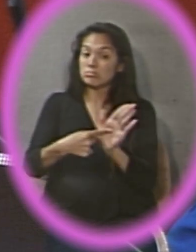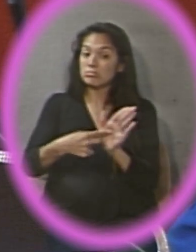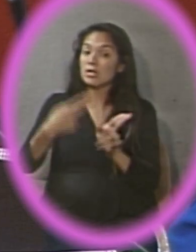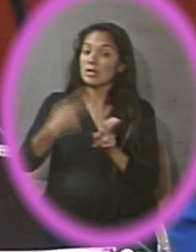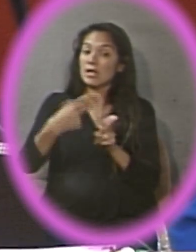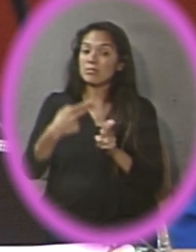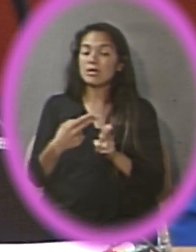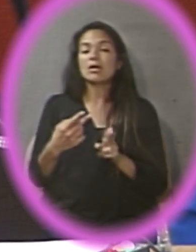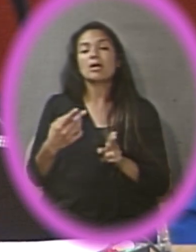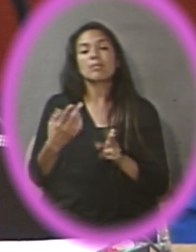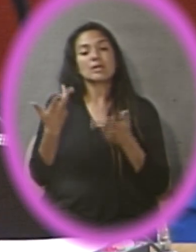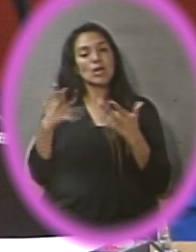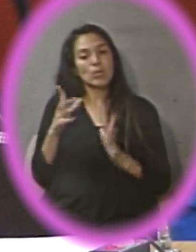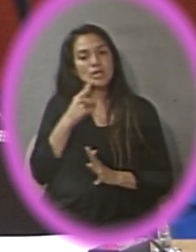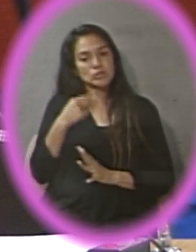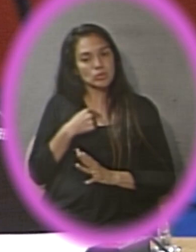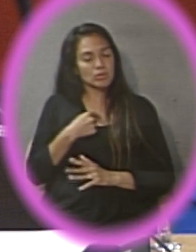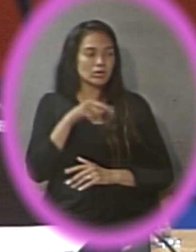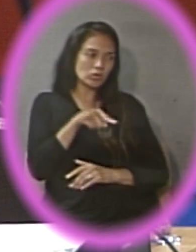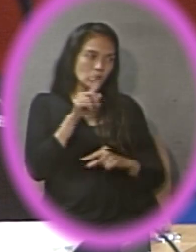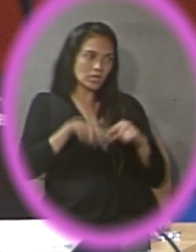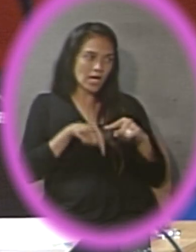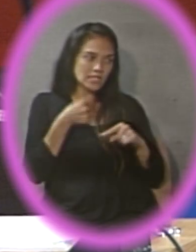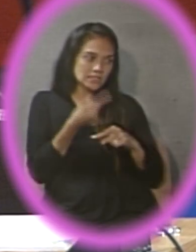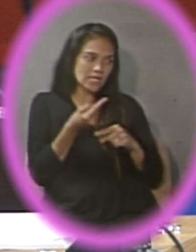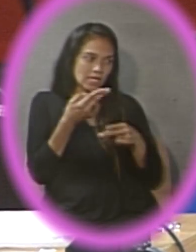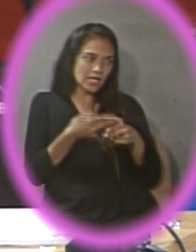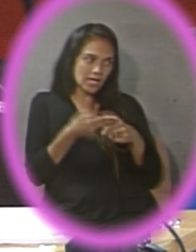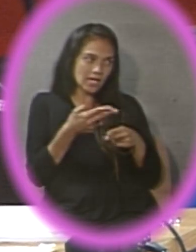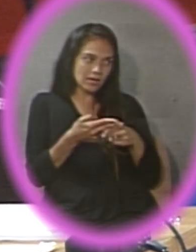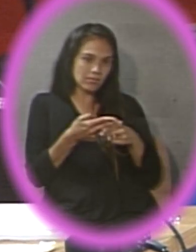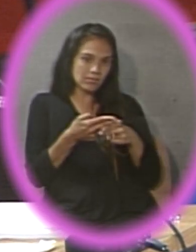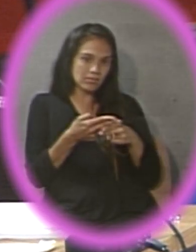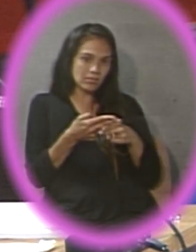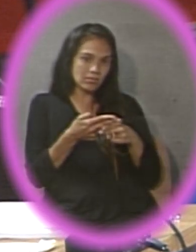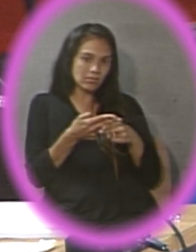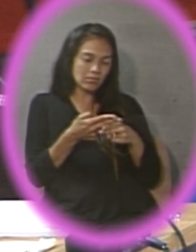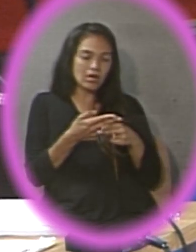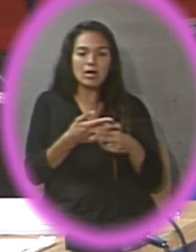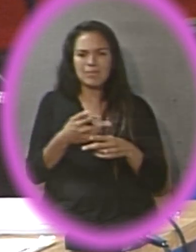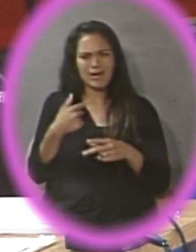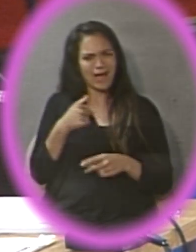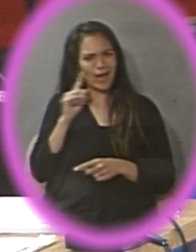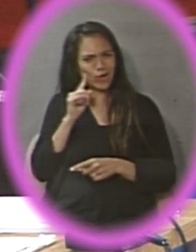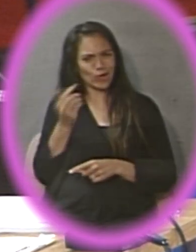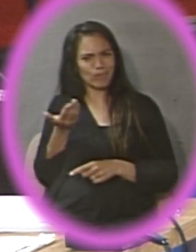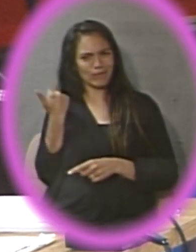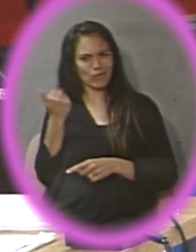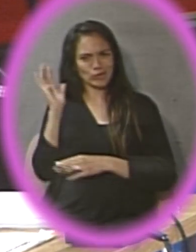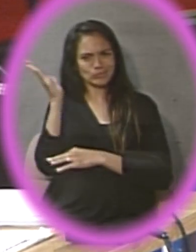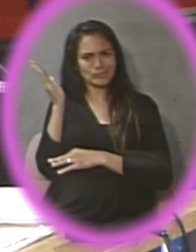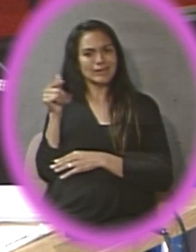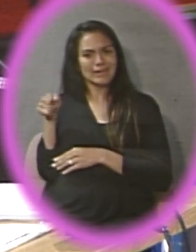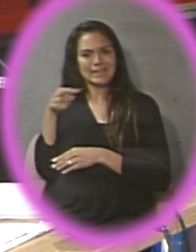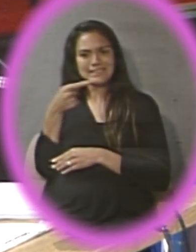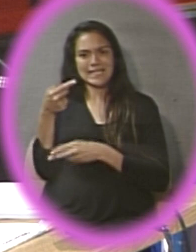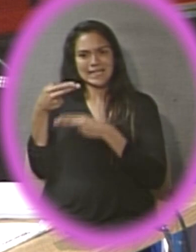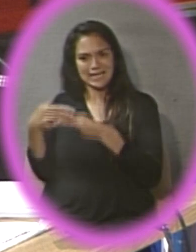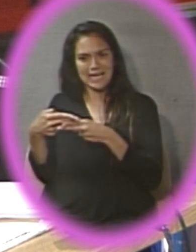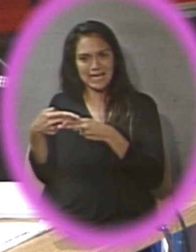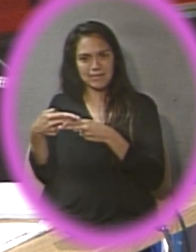can't mention names, even though there are other people who mention names and they can go ahead and do it. There was an investigative report on